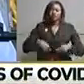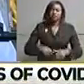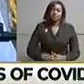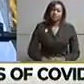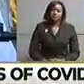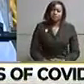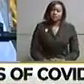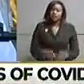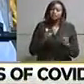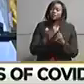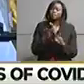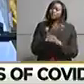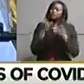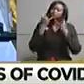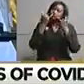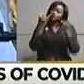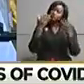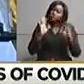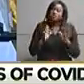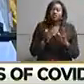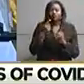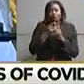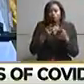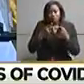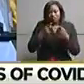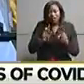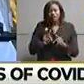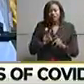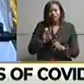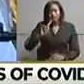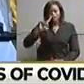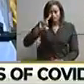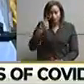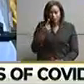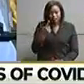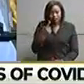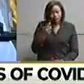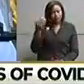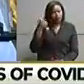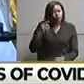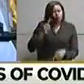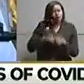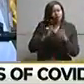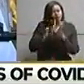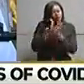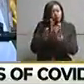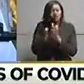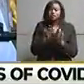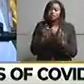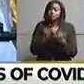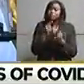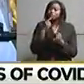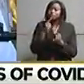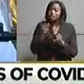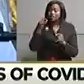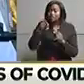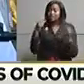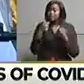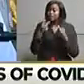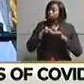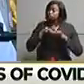As I told you from the very beginning, on the first broadcast, I told you that this disease is very